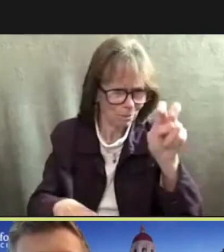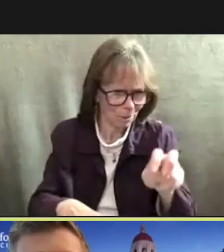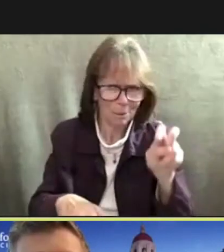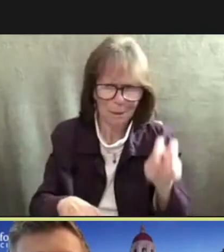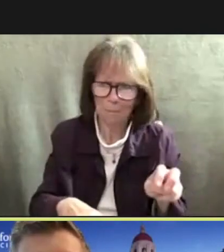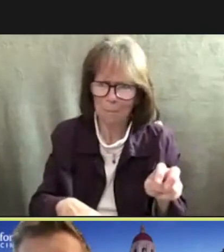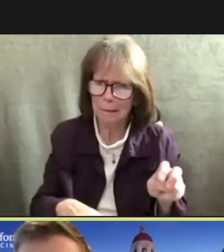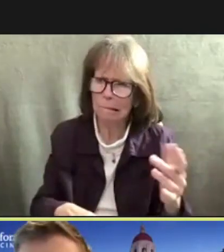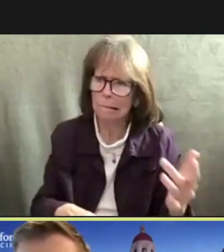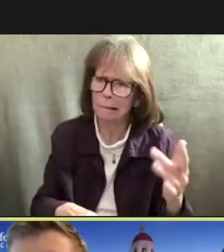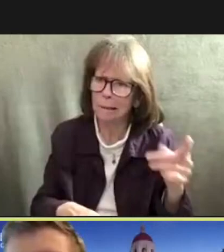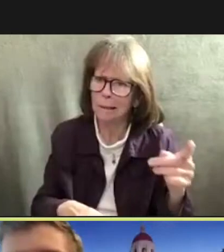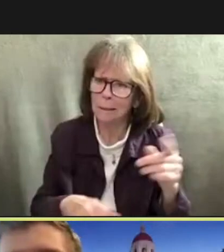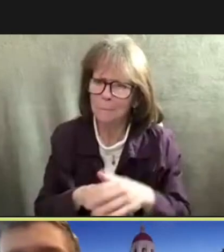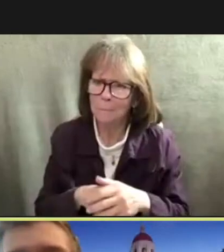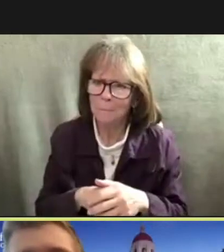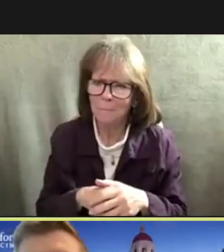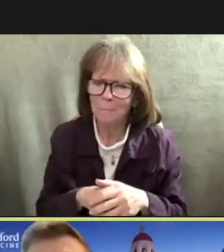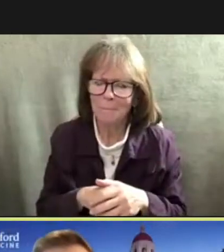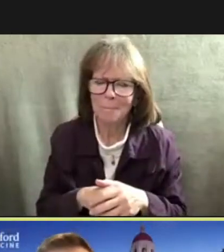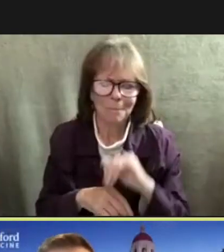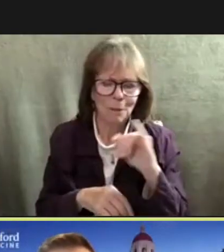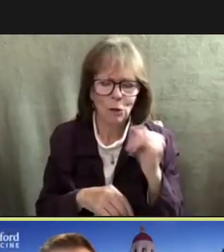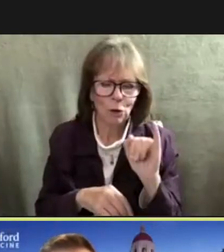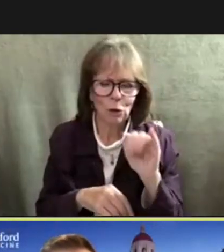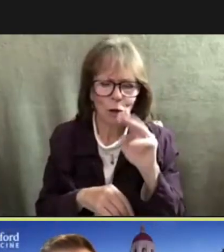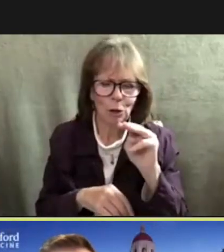slides. Jiminy Christmas.